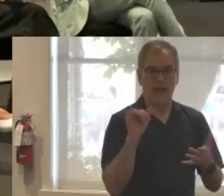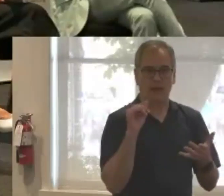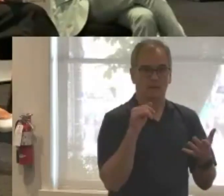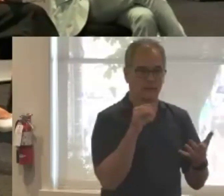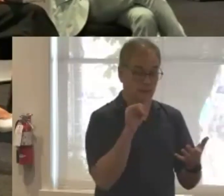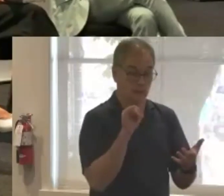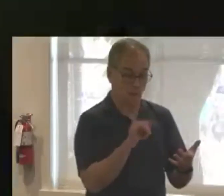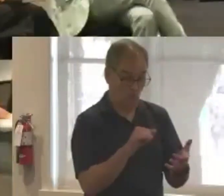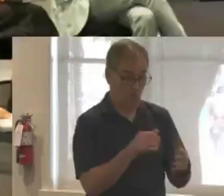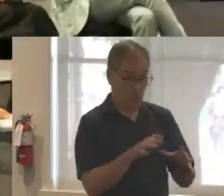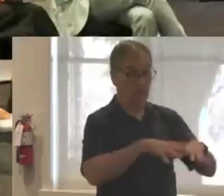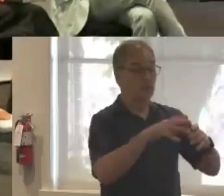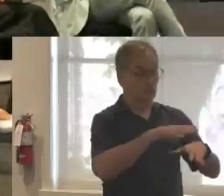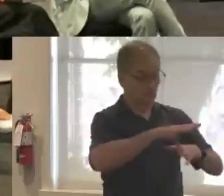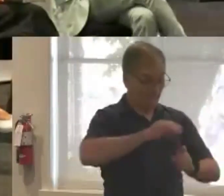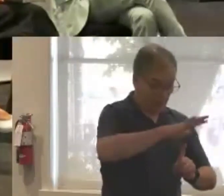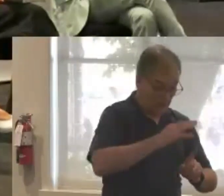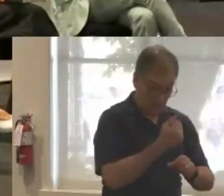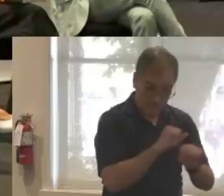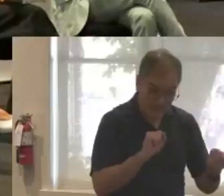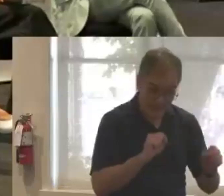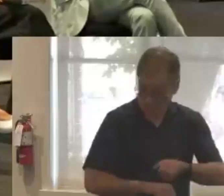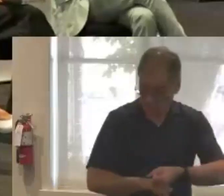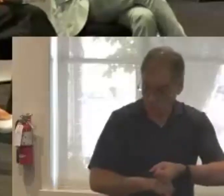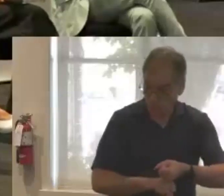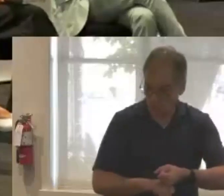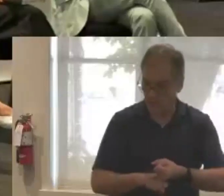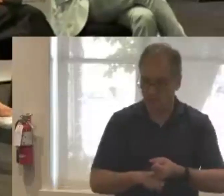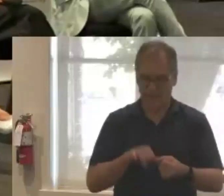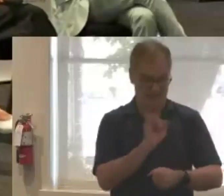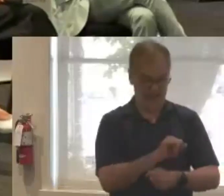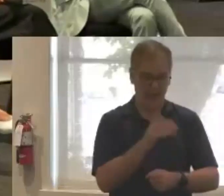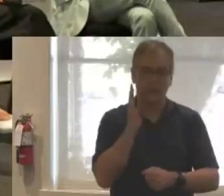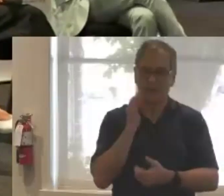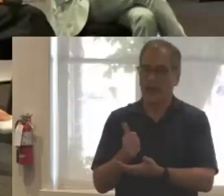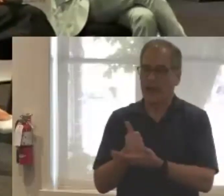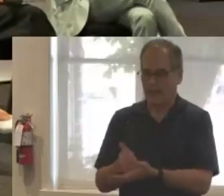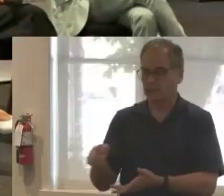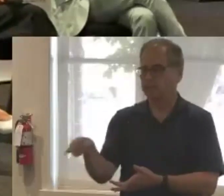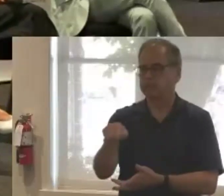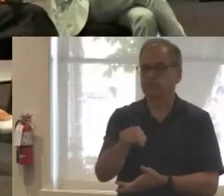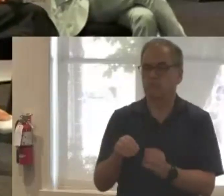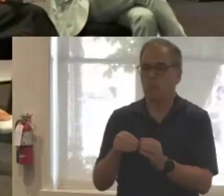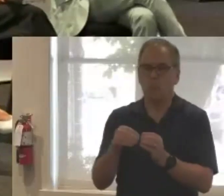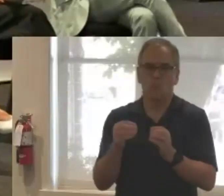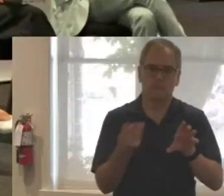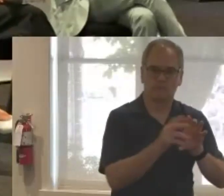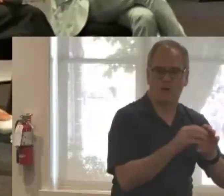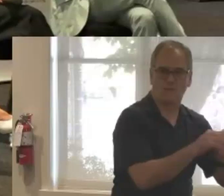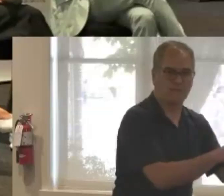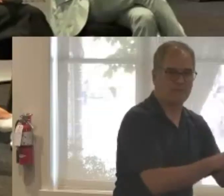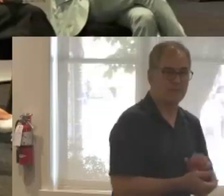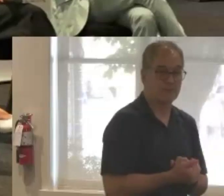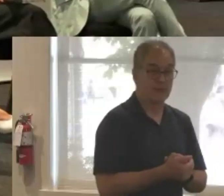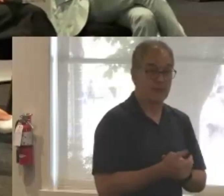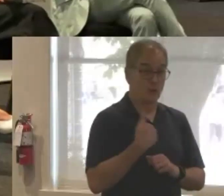to increase engagement. But when speaking about trauma, because we are so deeply engaged with newcomer youth and